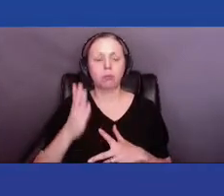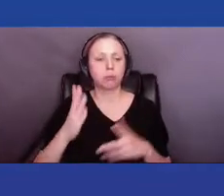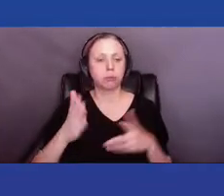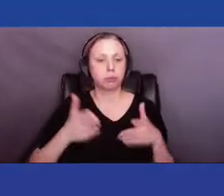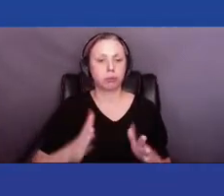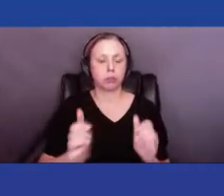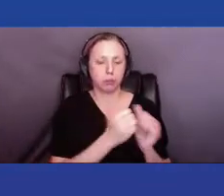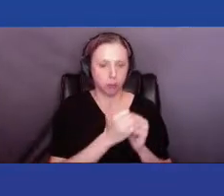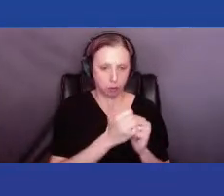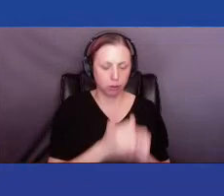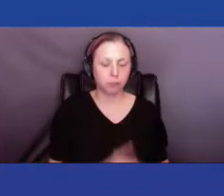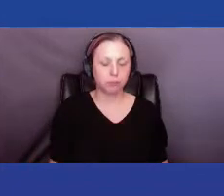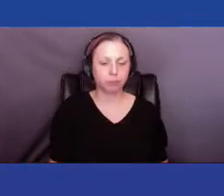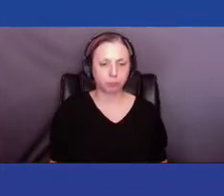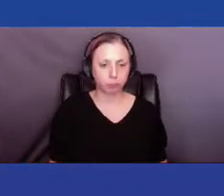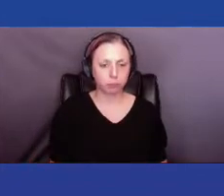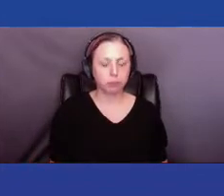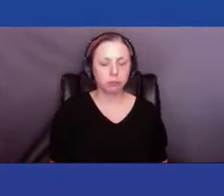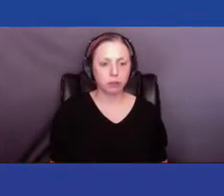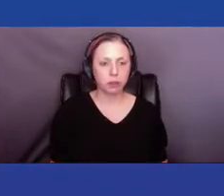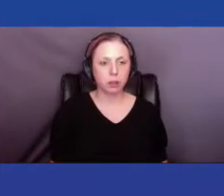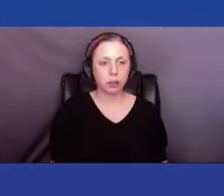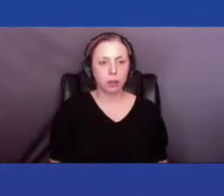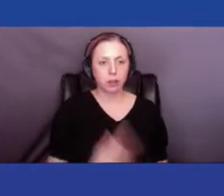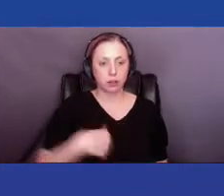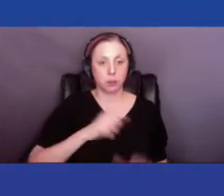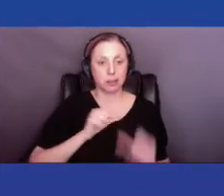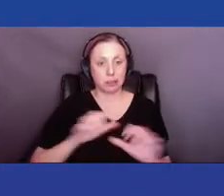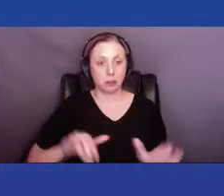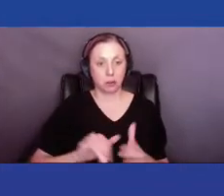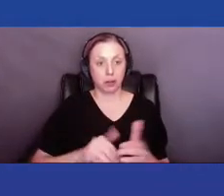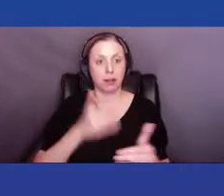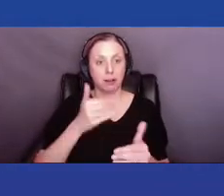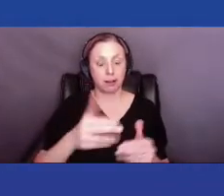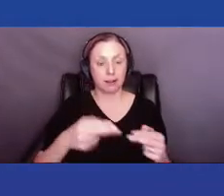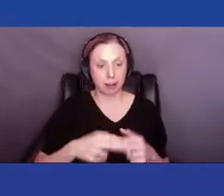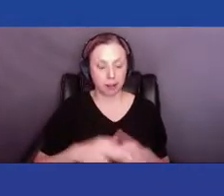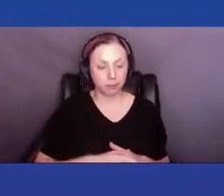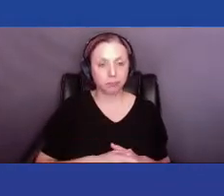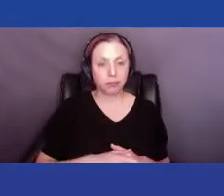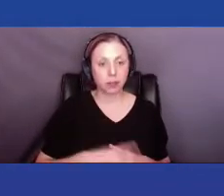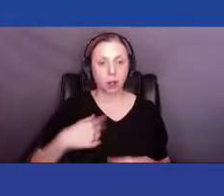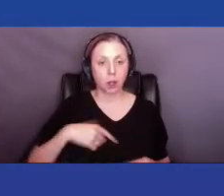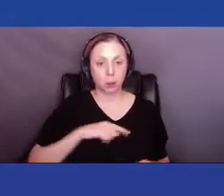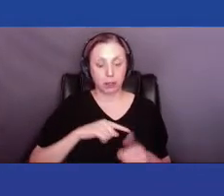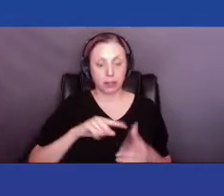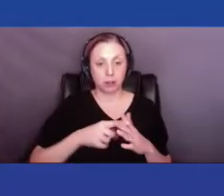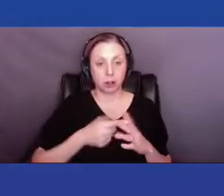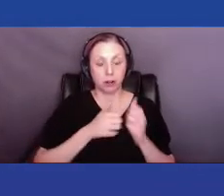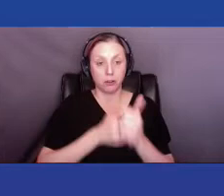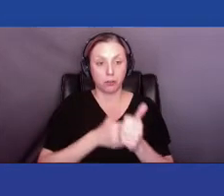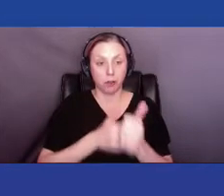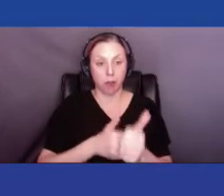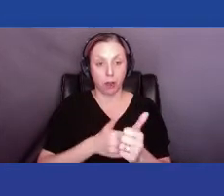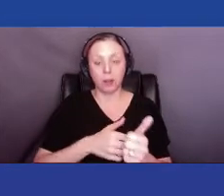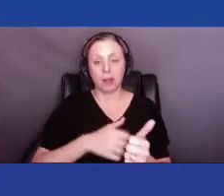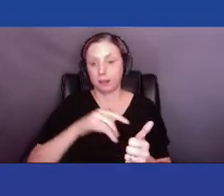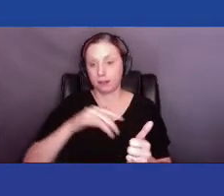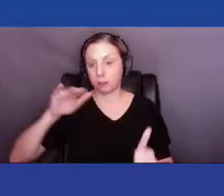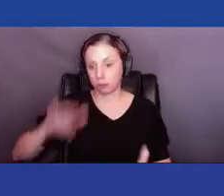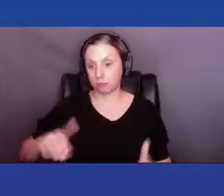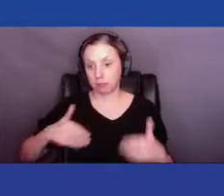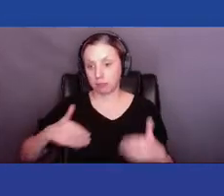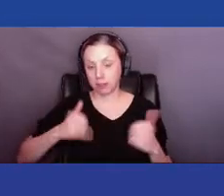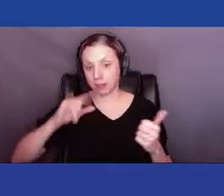slide. And so we continued to do that in the next slide. We began following the young child and let her lead the way, which feels